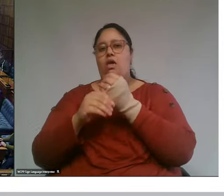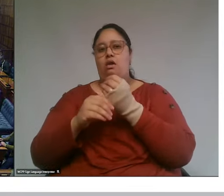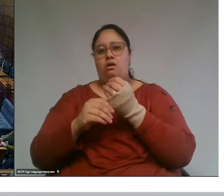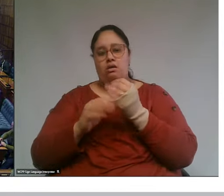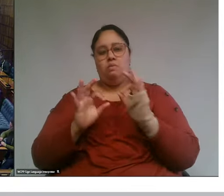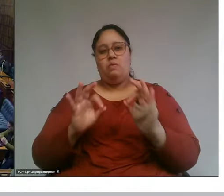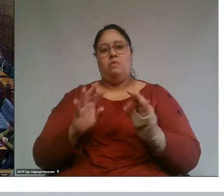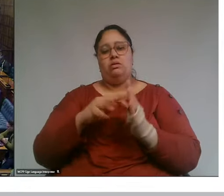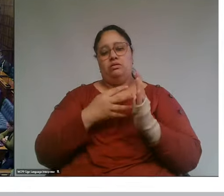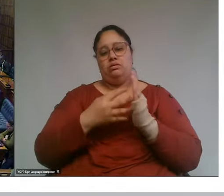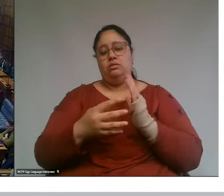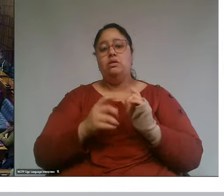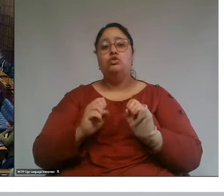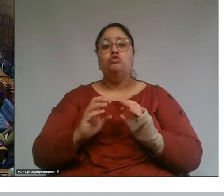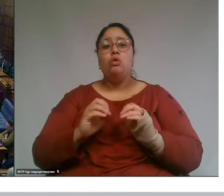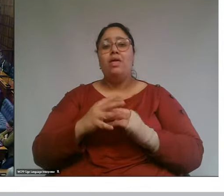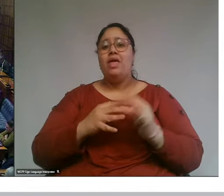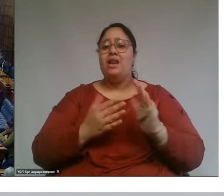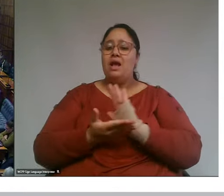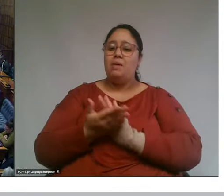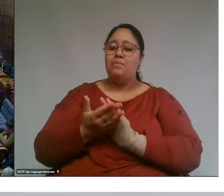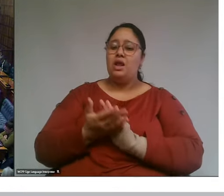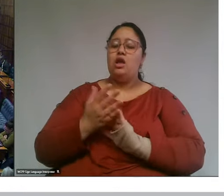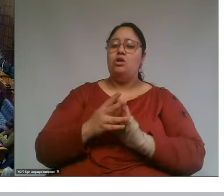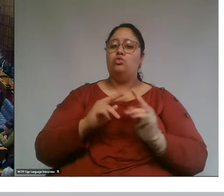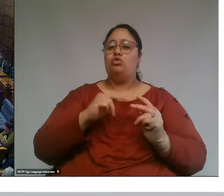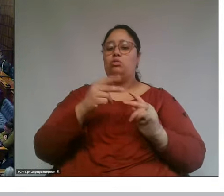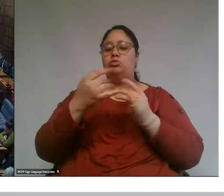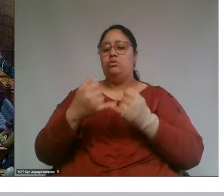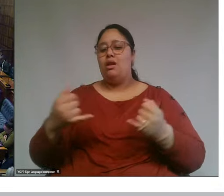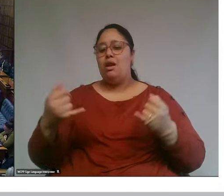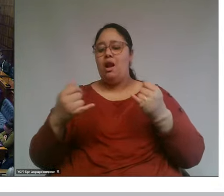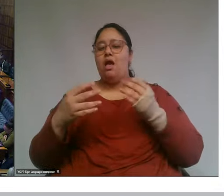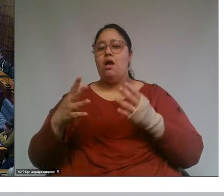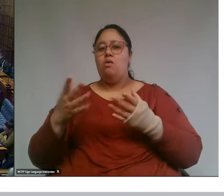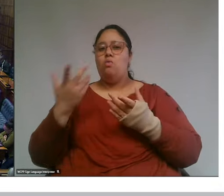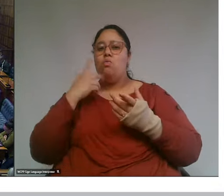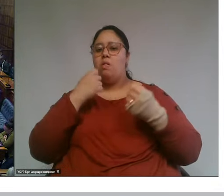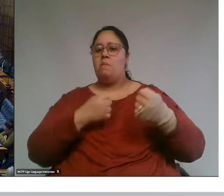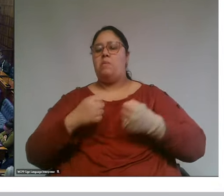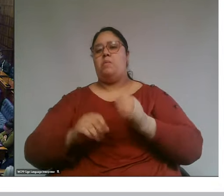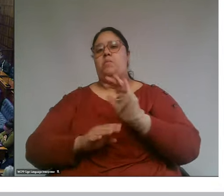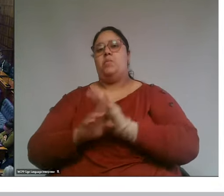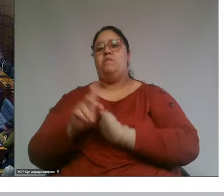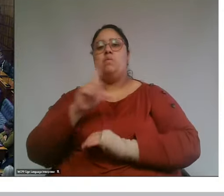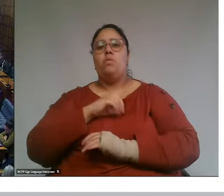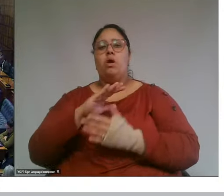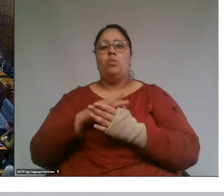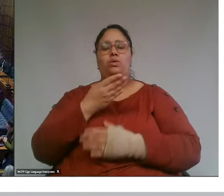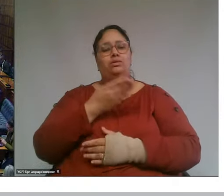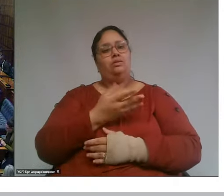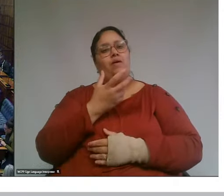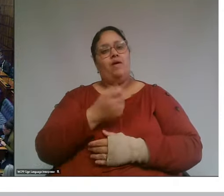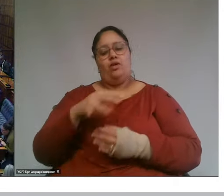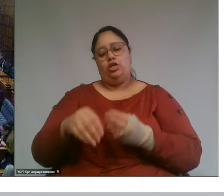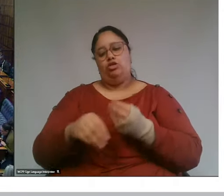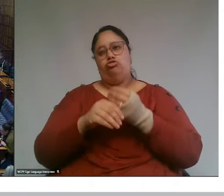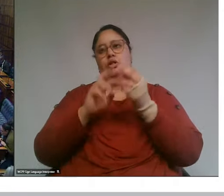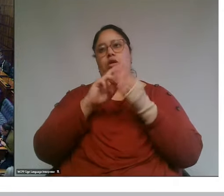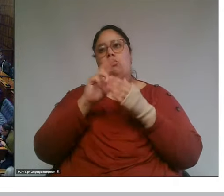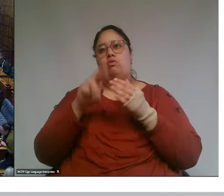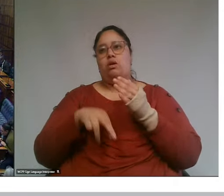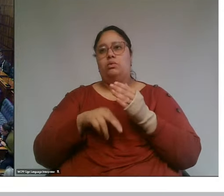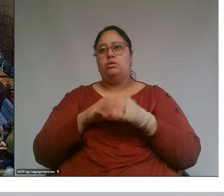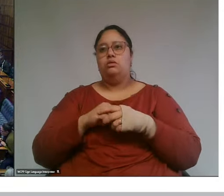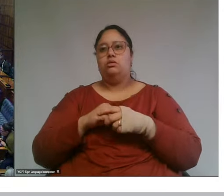example any upgrades to the transmission lines will be buffered and strengthened uh because of the the additional requirement for